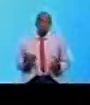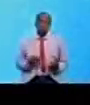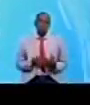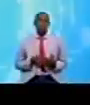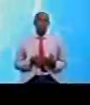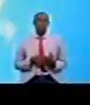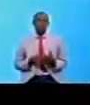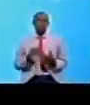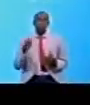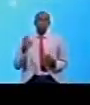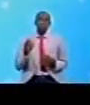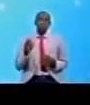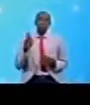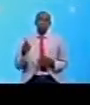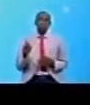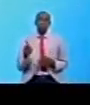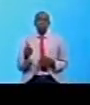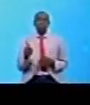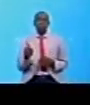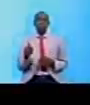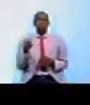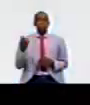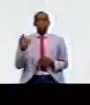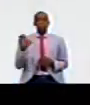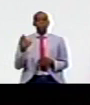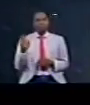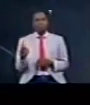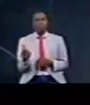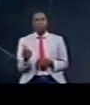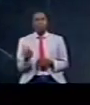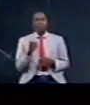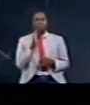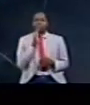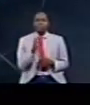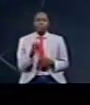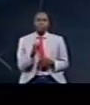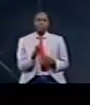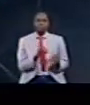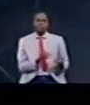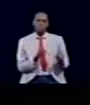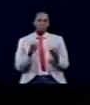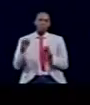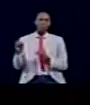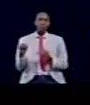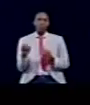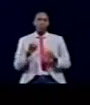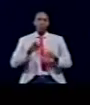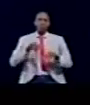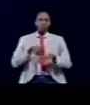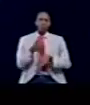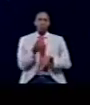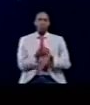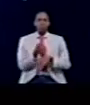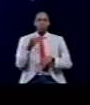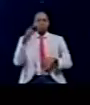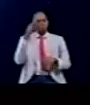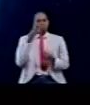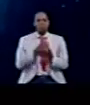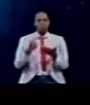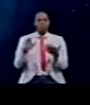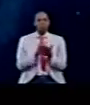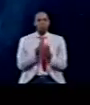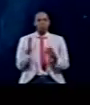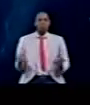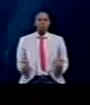the man of God asked the woman, what do you have at home? The woman said, I have just